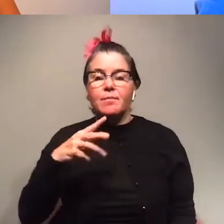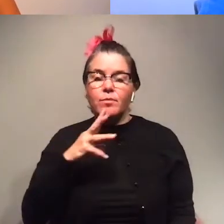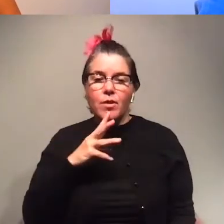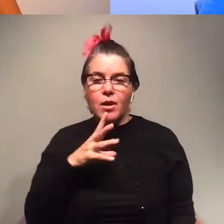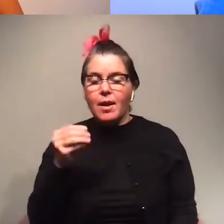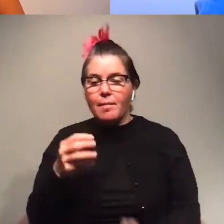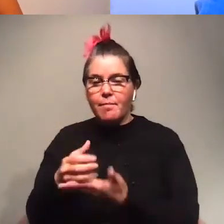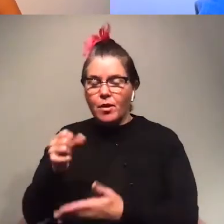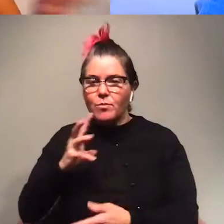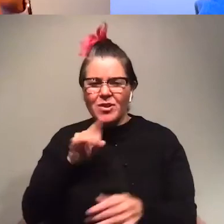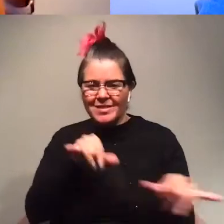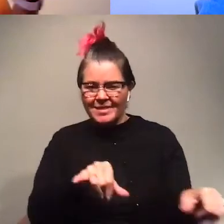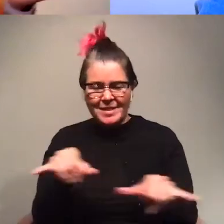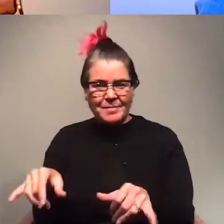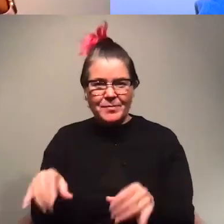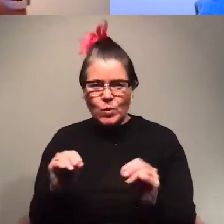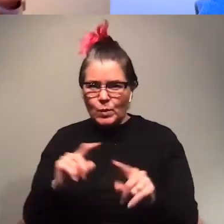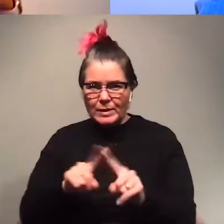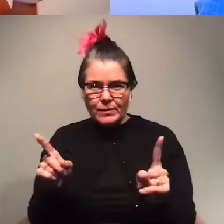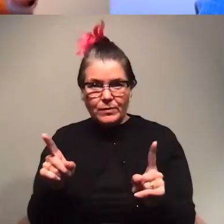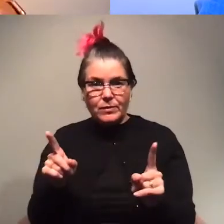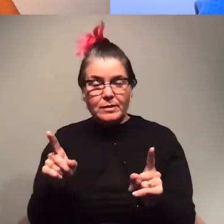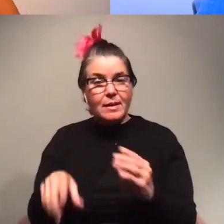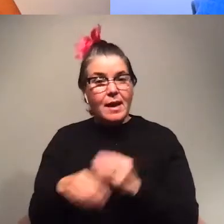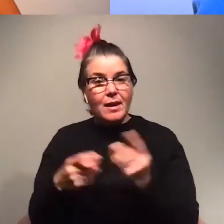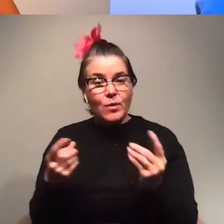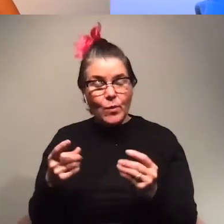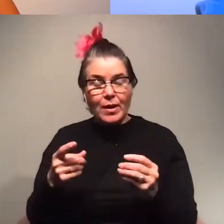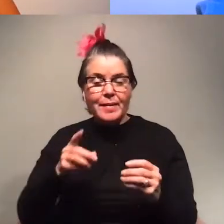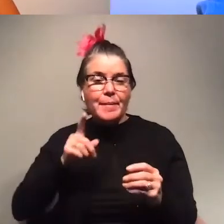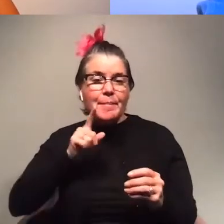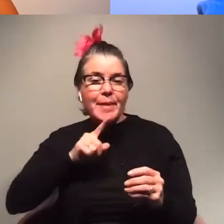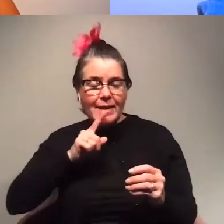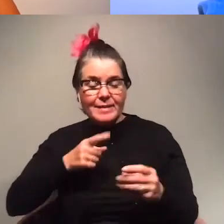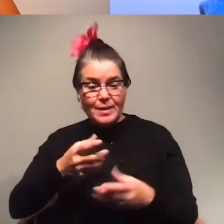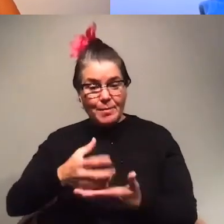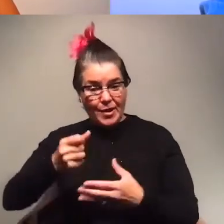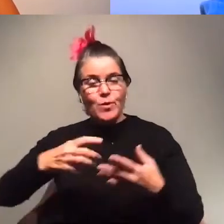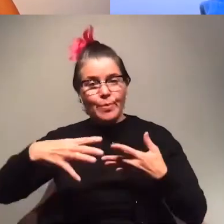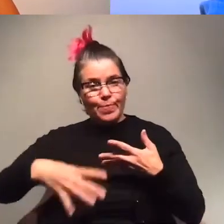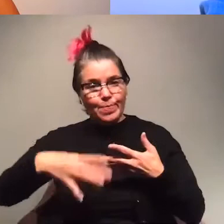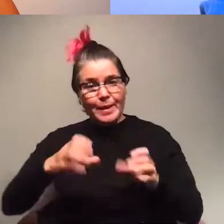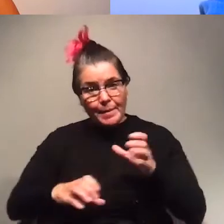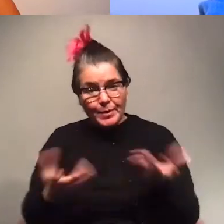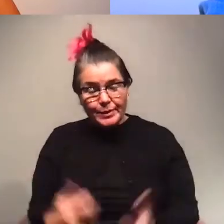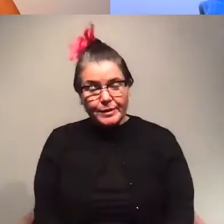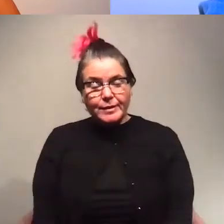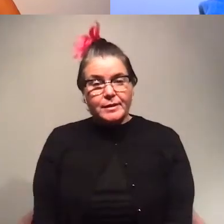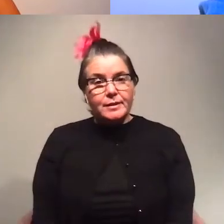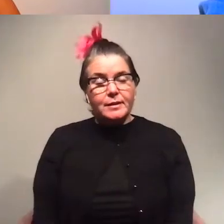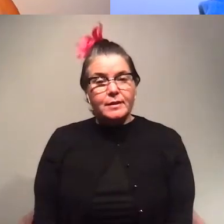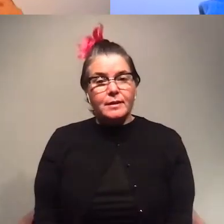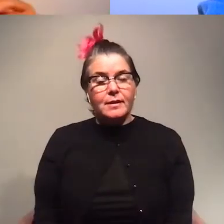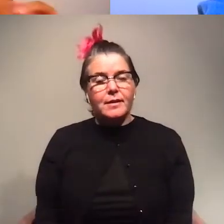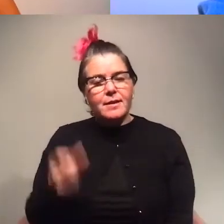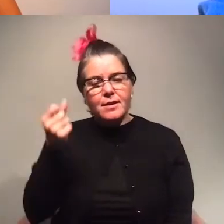no difference except for that you're now getting plastic leachate as well in your bottled water. But like understanding